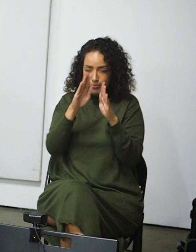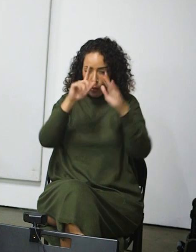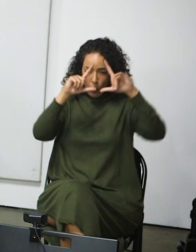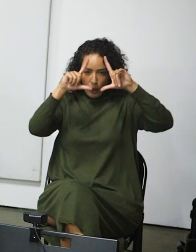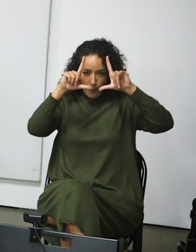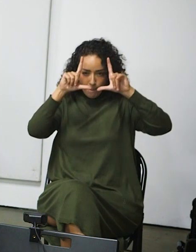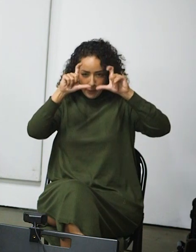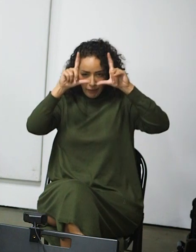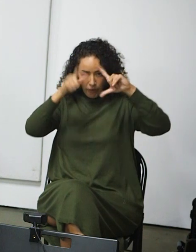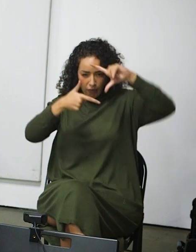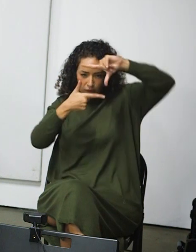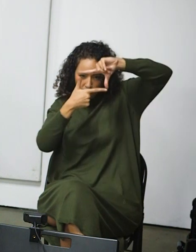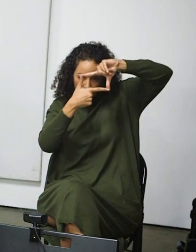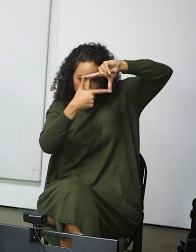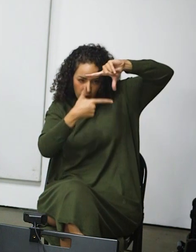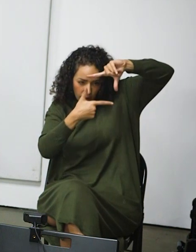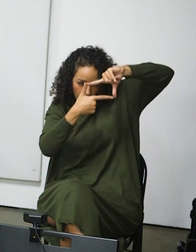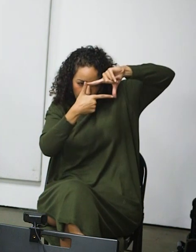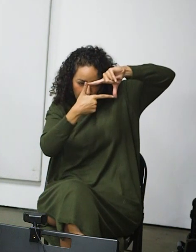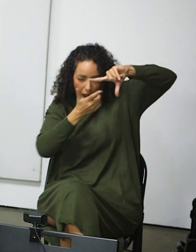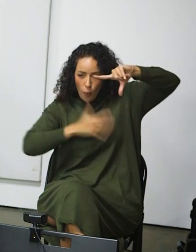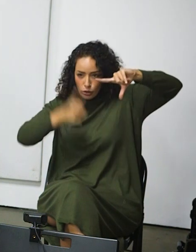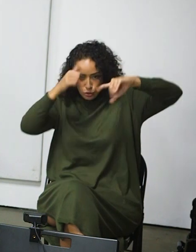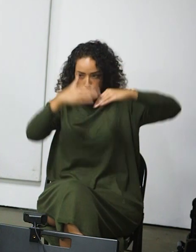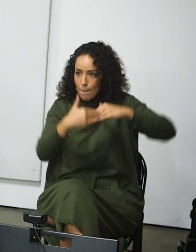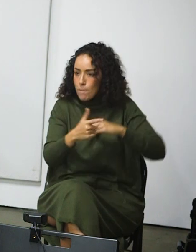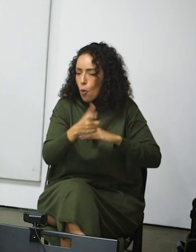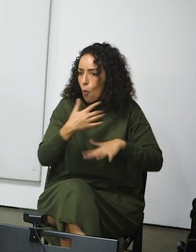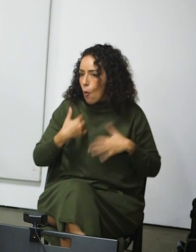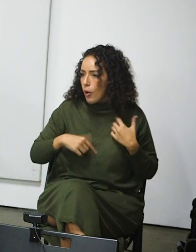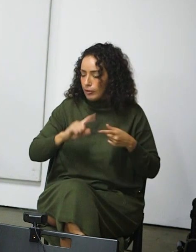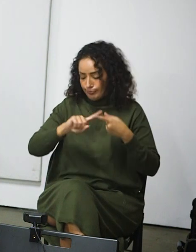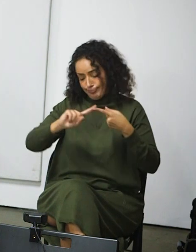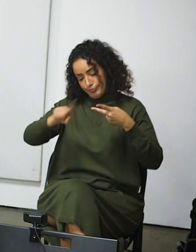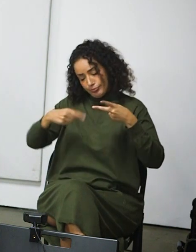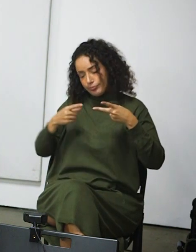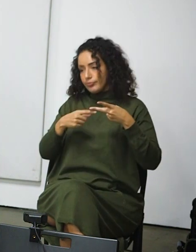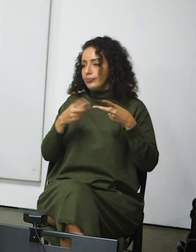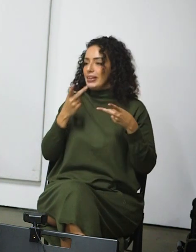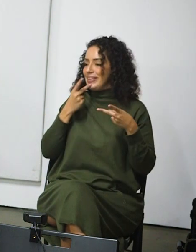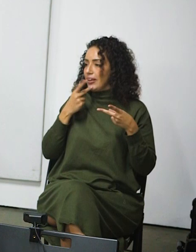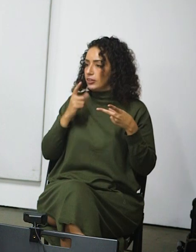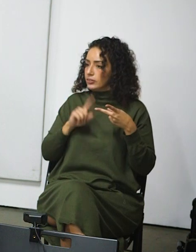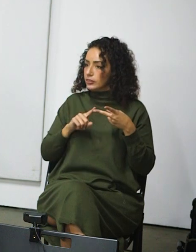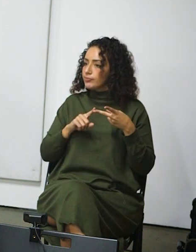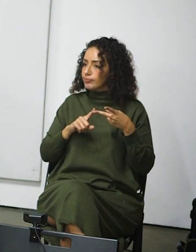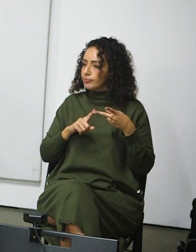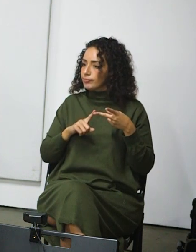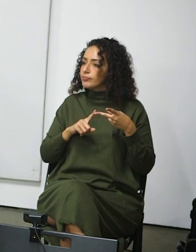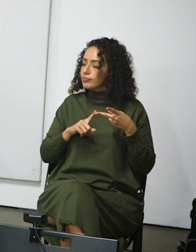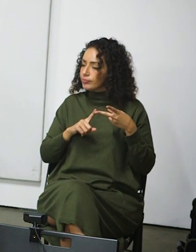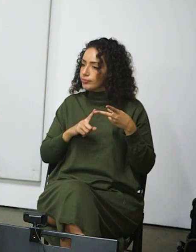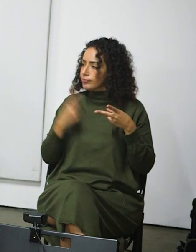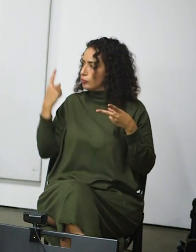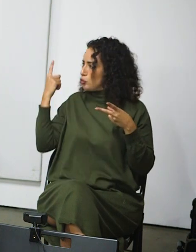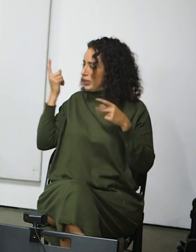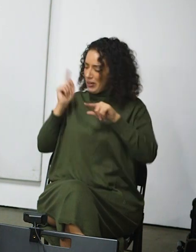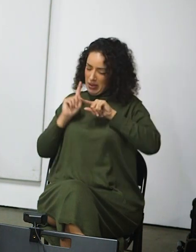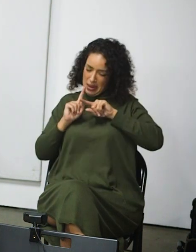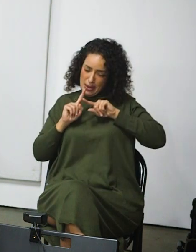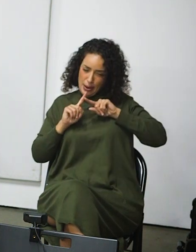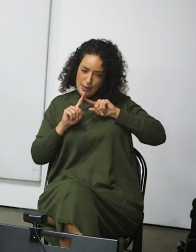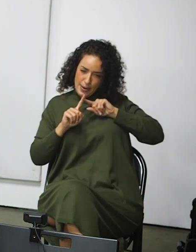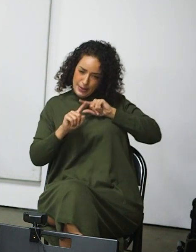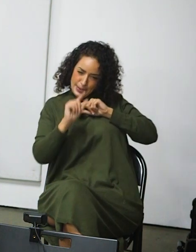more about it. And secondly, which was really the question, you've answered it a little bit,